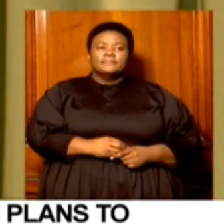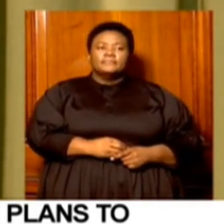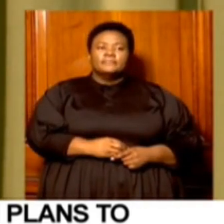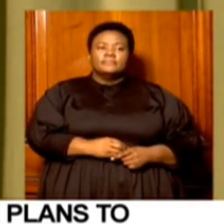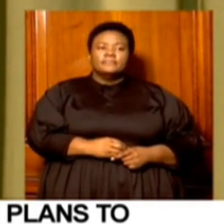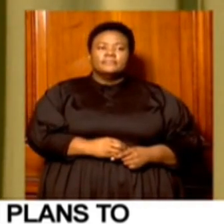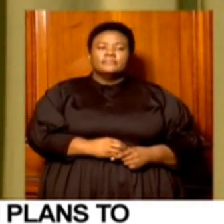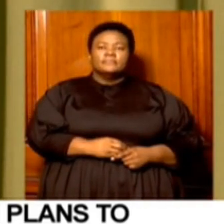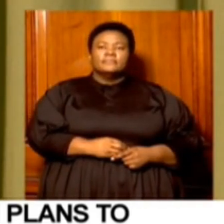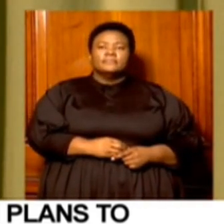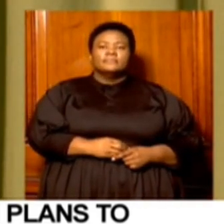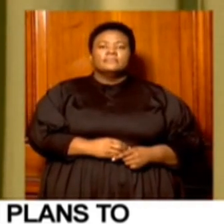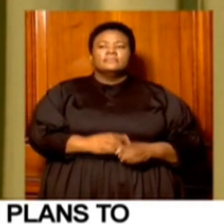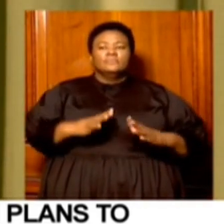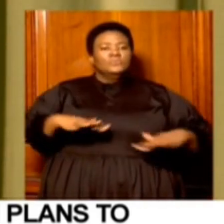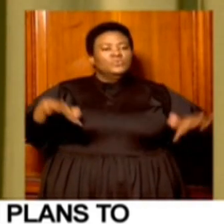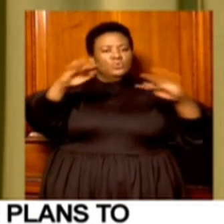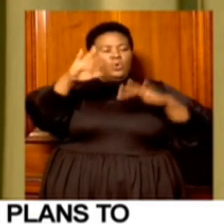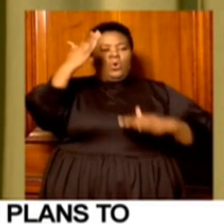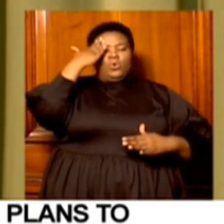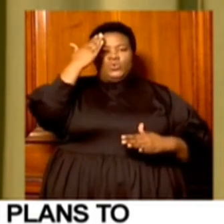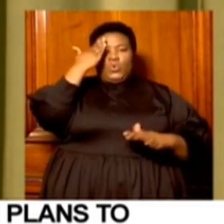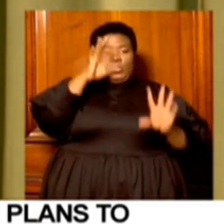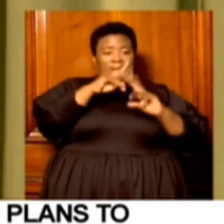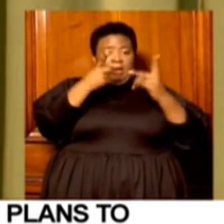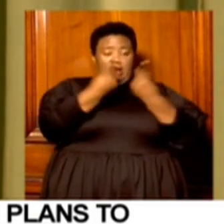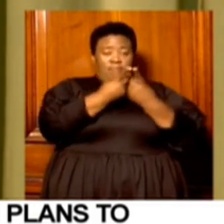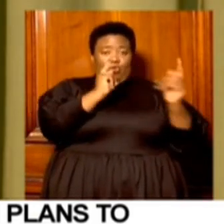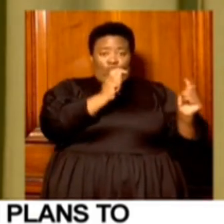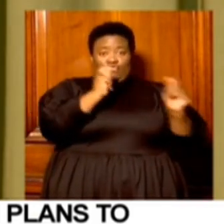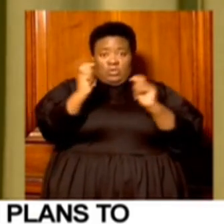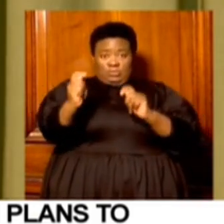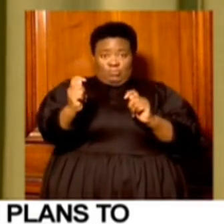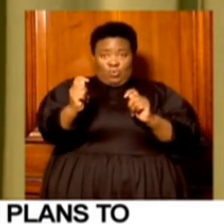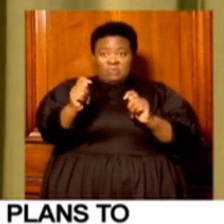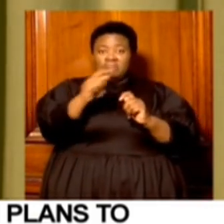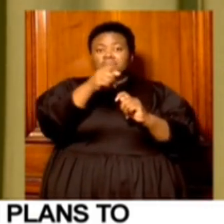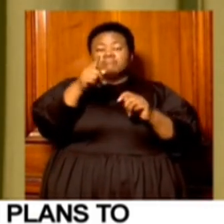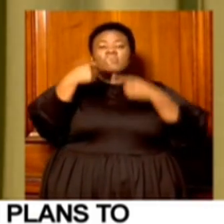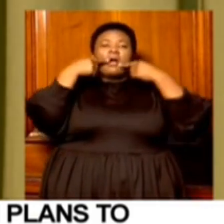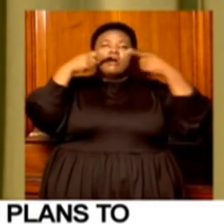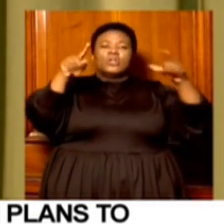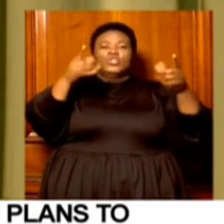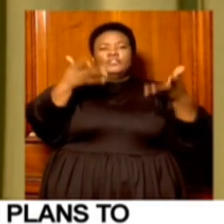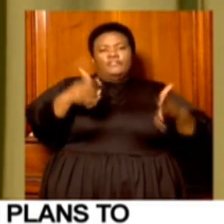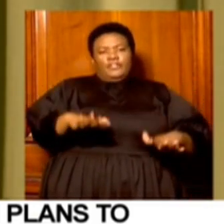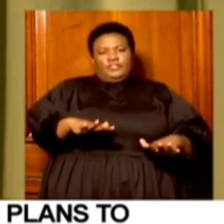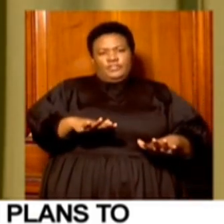We will all know that the Department of Transport announced